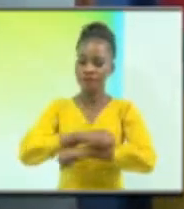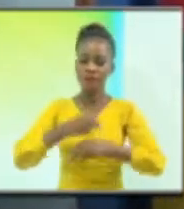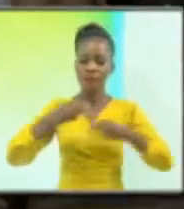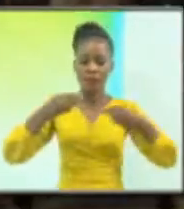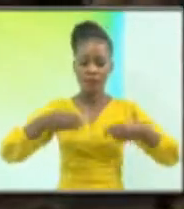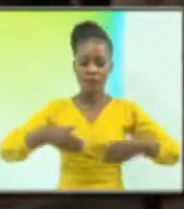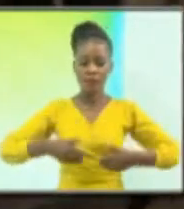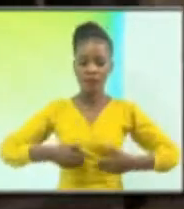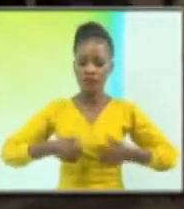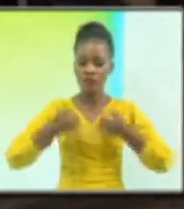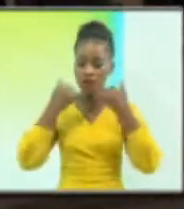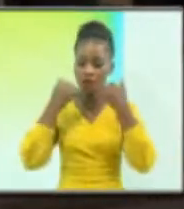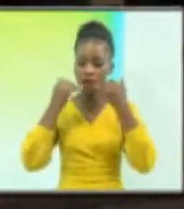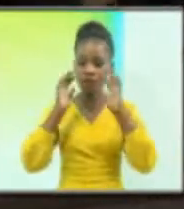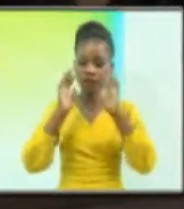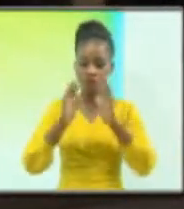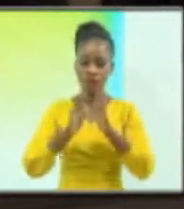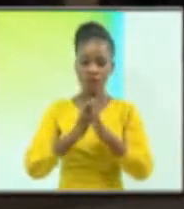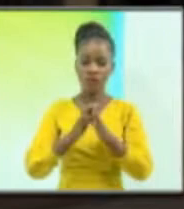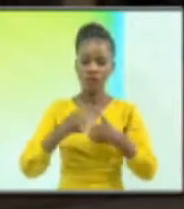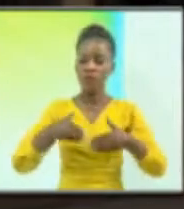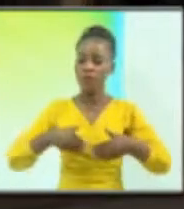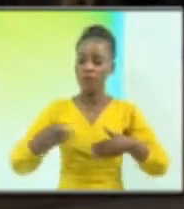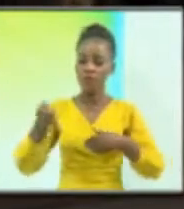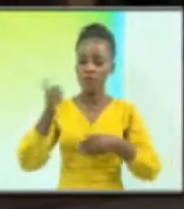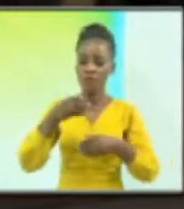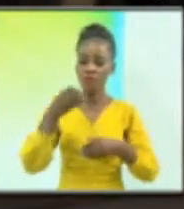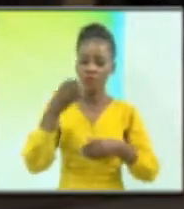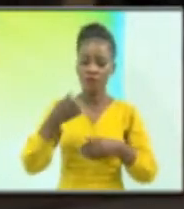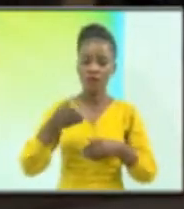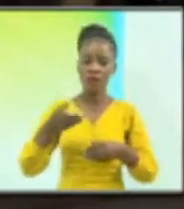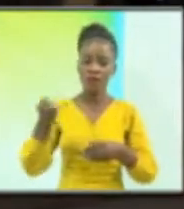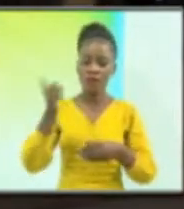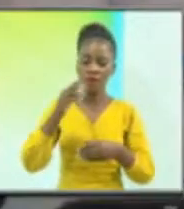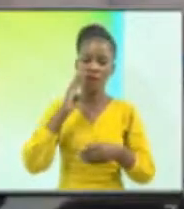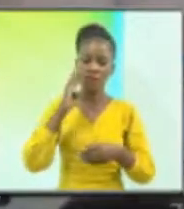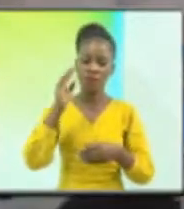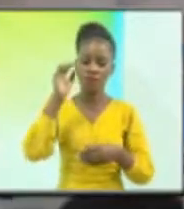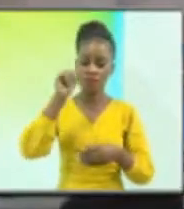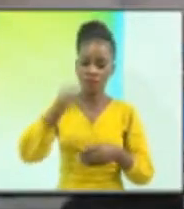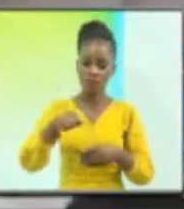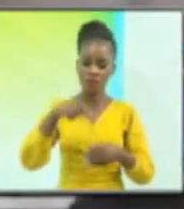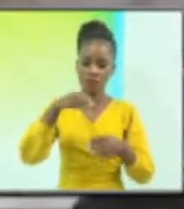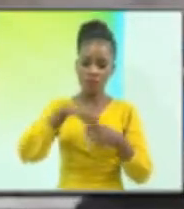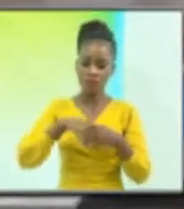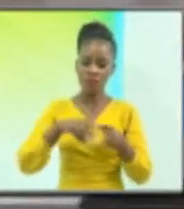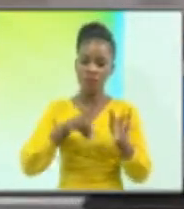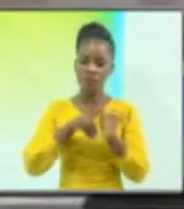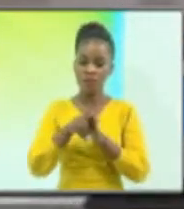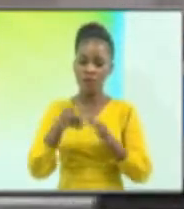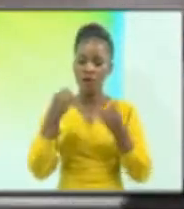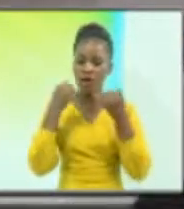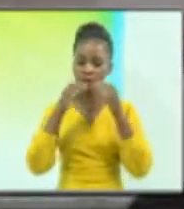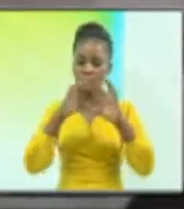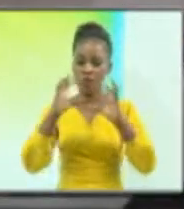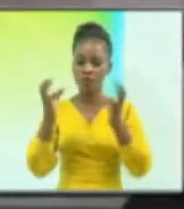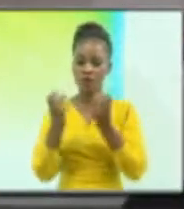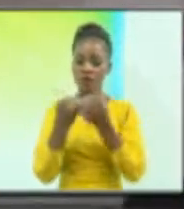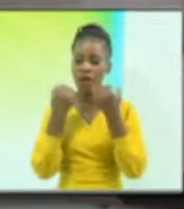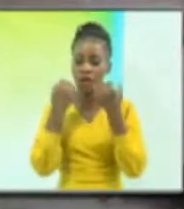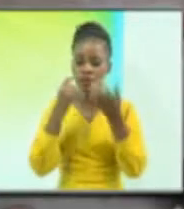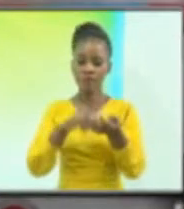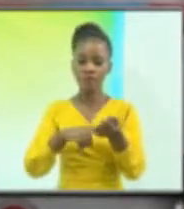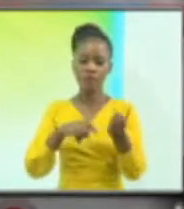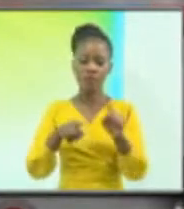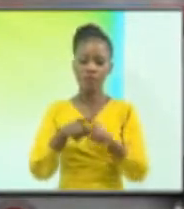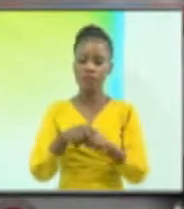policy. Youth in this case have also been urged to engage in development groups in order to benefit from the